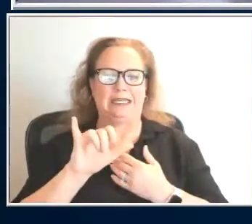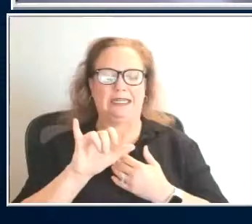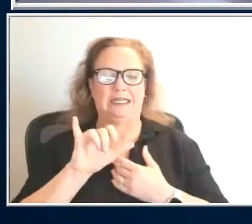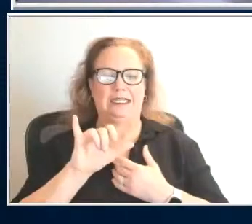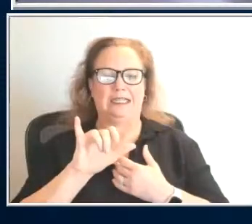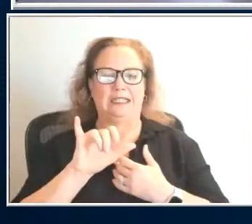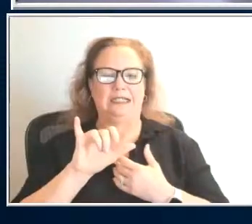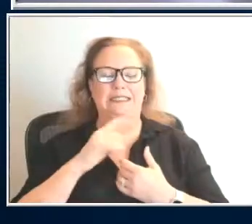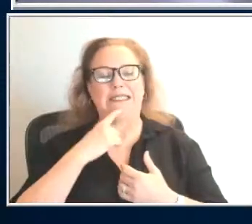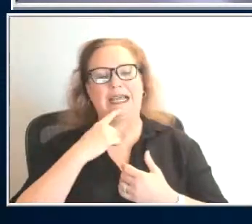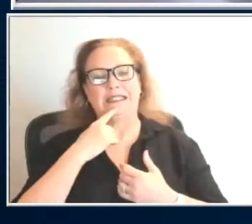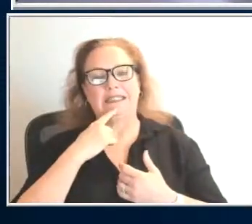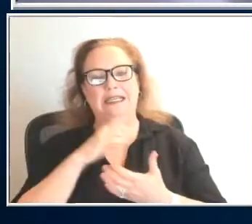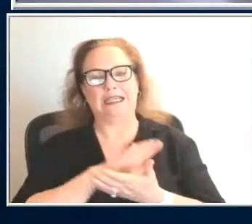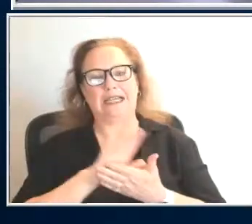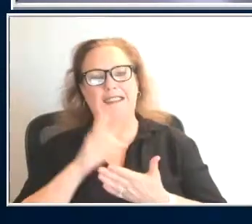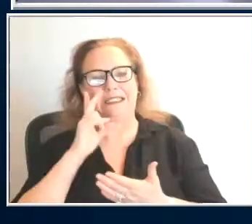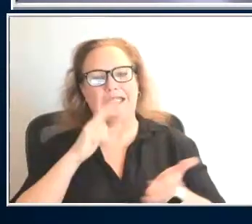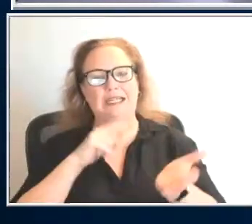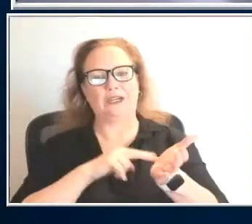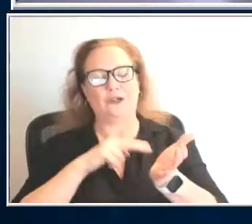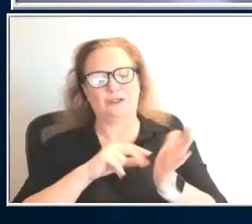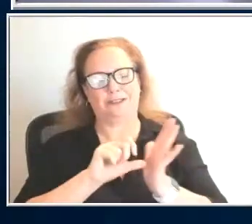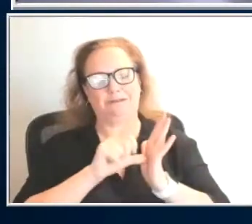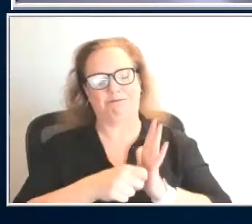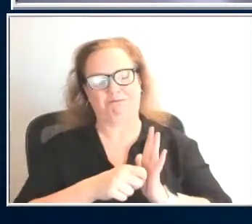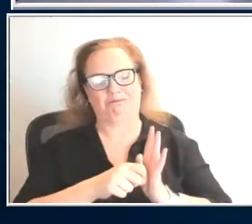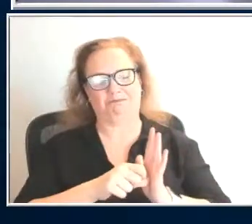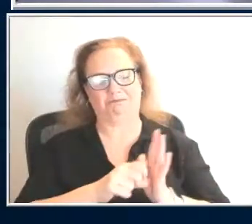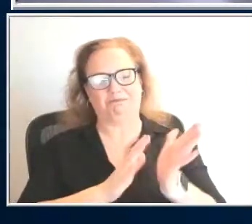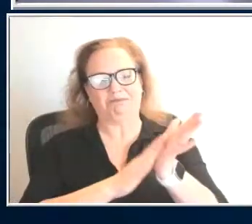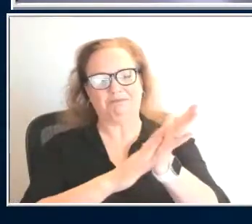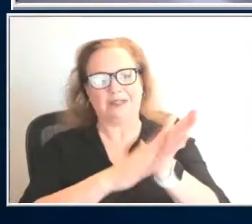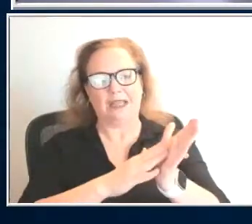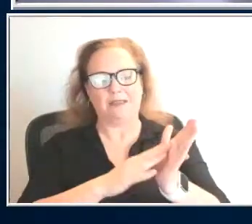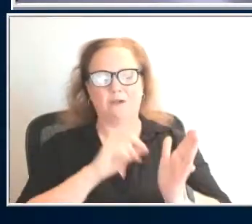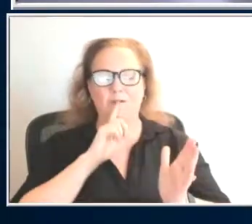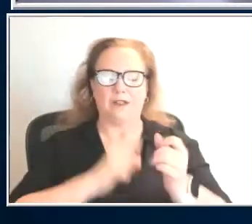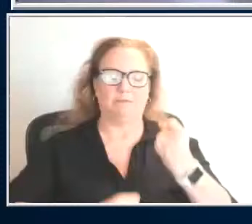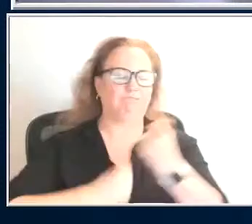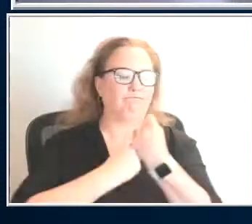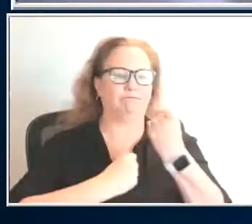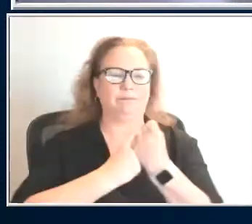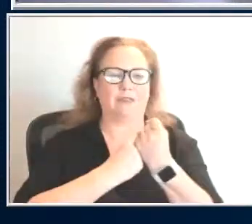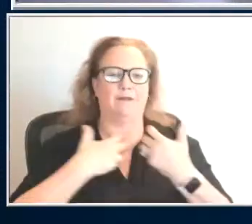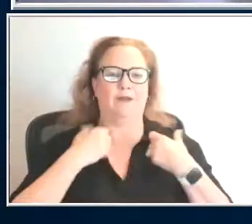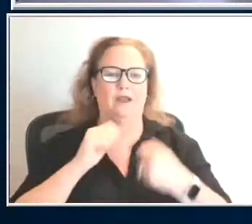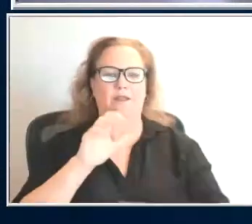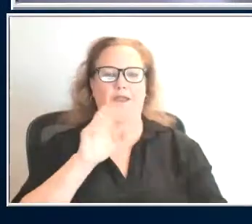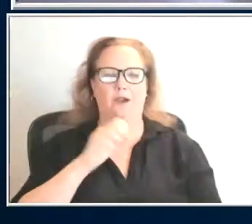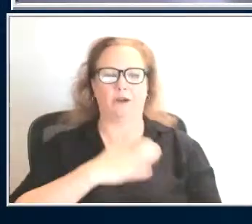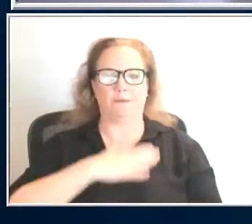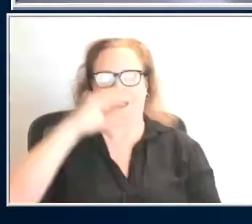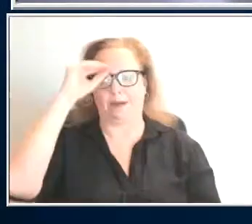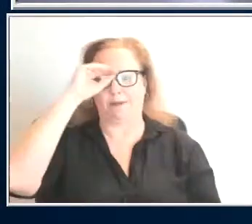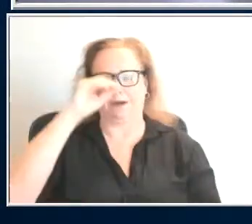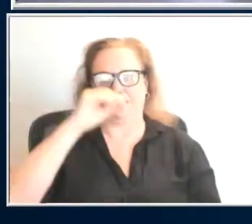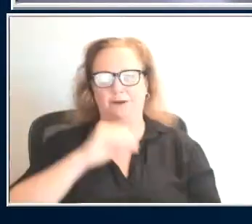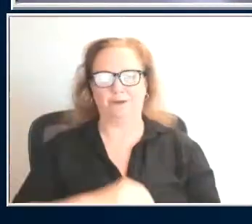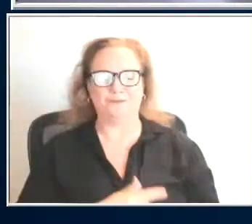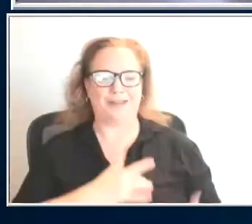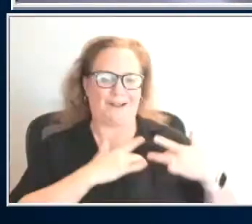writes, nice to see nurses highlighted. They really are the backbone of healthcare, in my opinion, with a heart